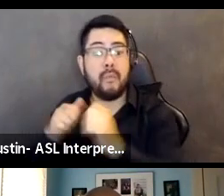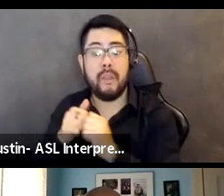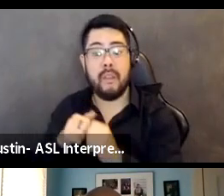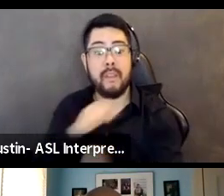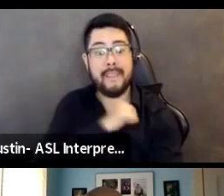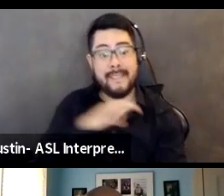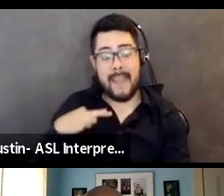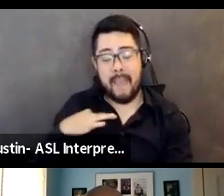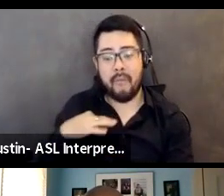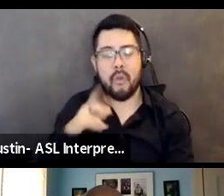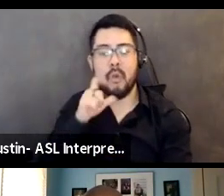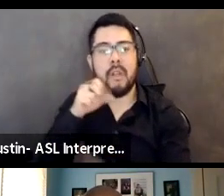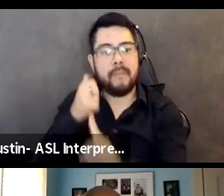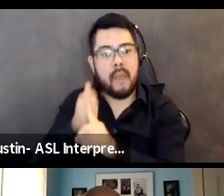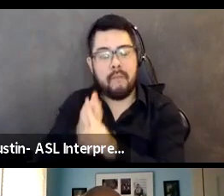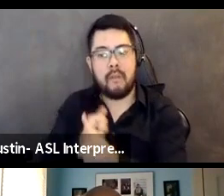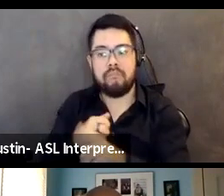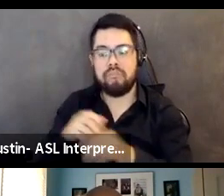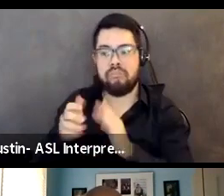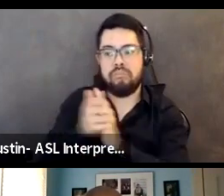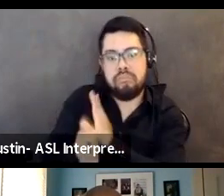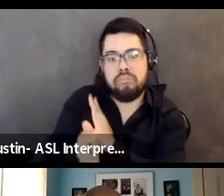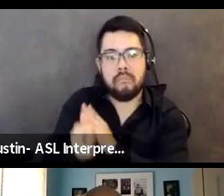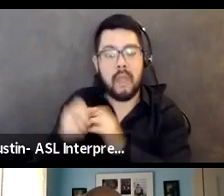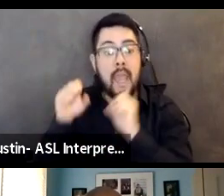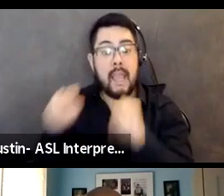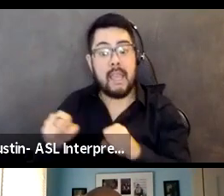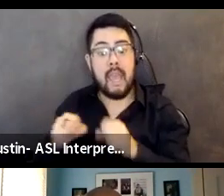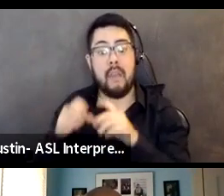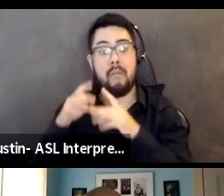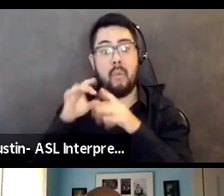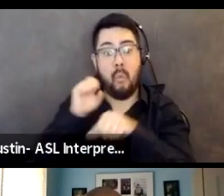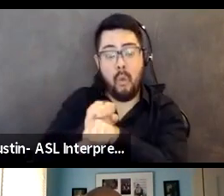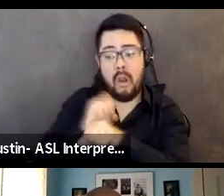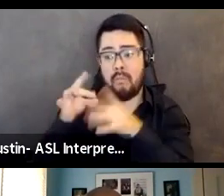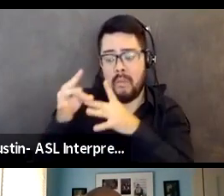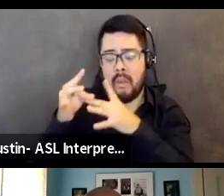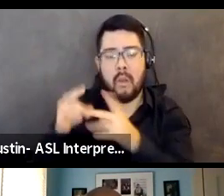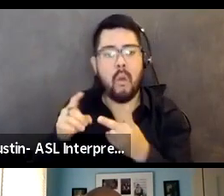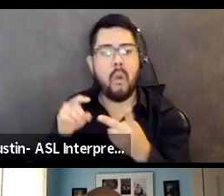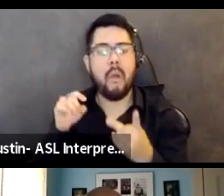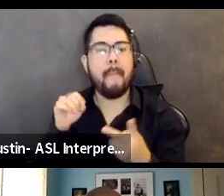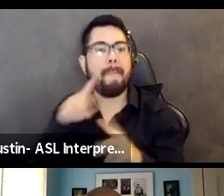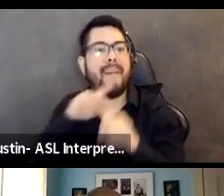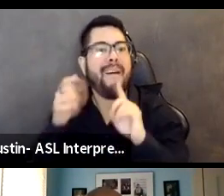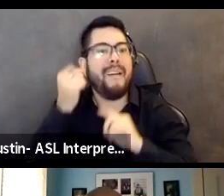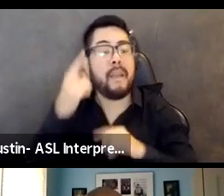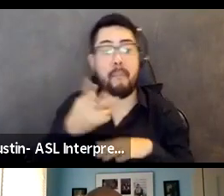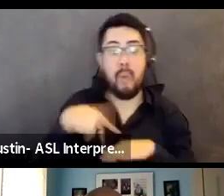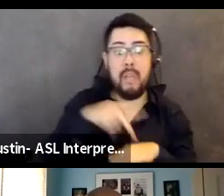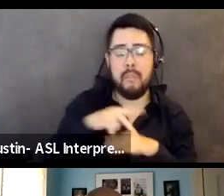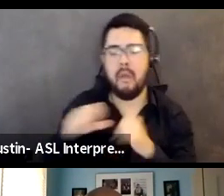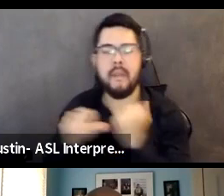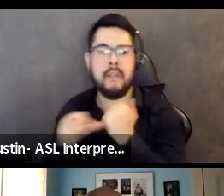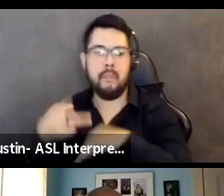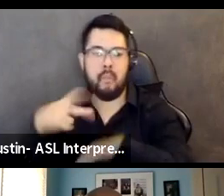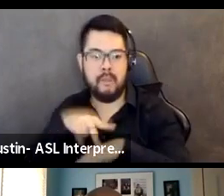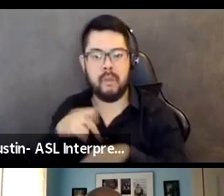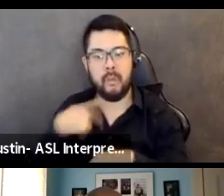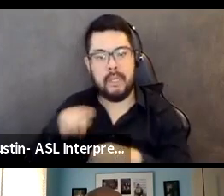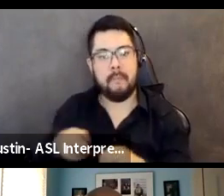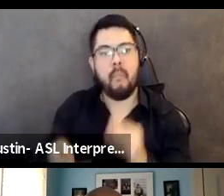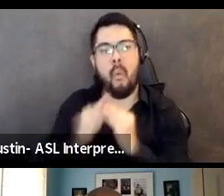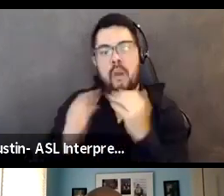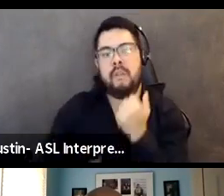lead or at least not get in the way of the people who do lead the principals and assistant principals of chicago public